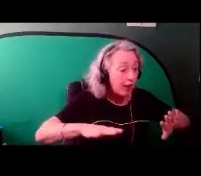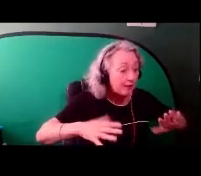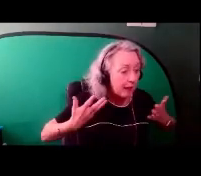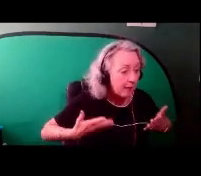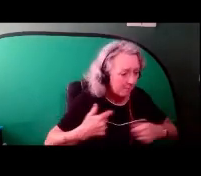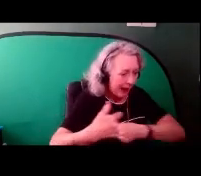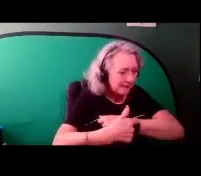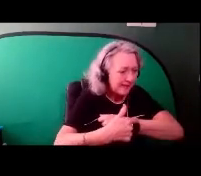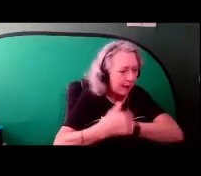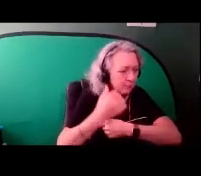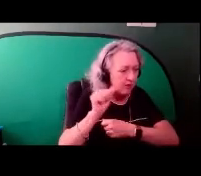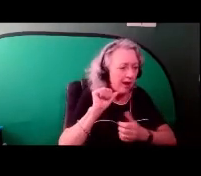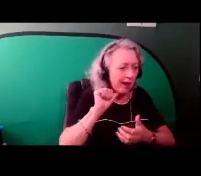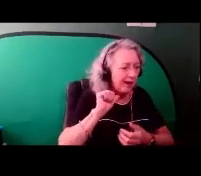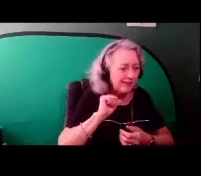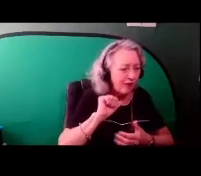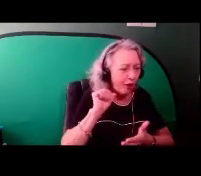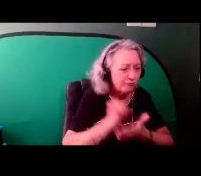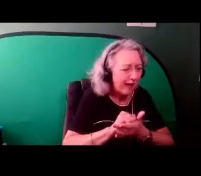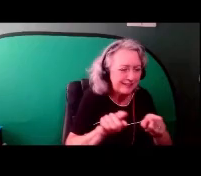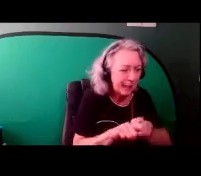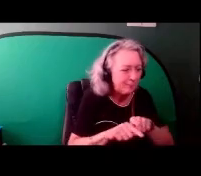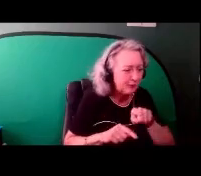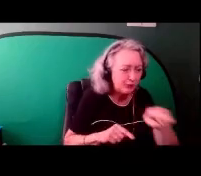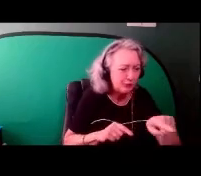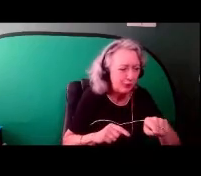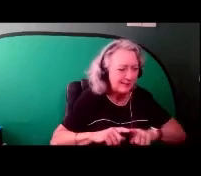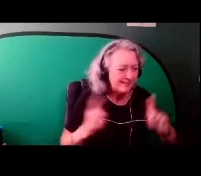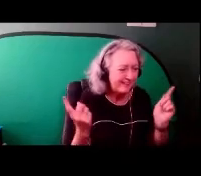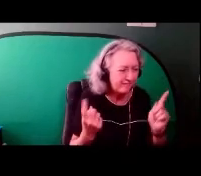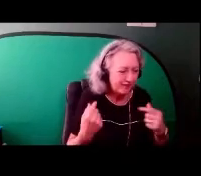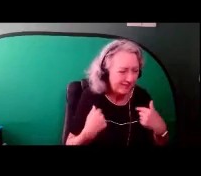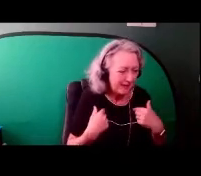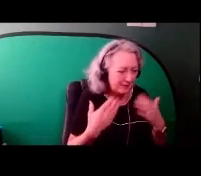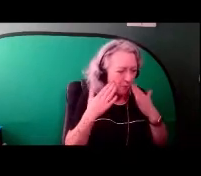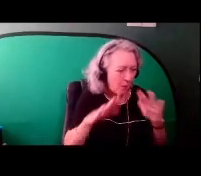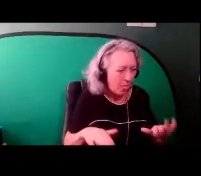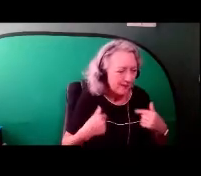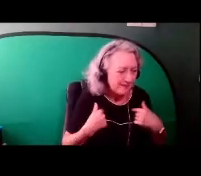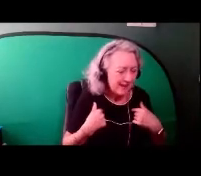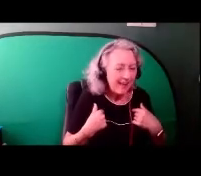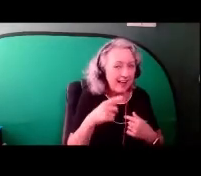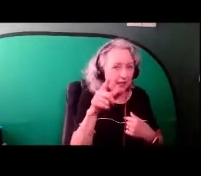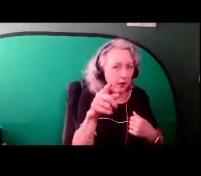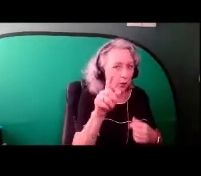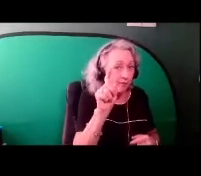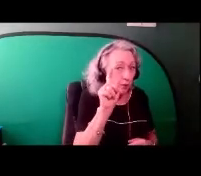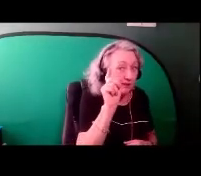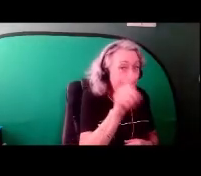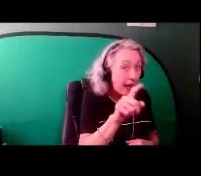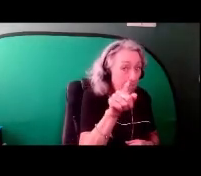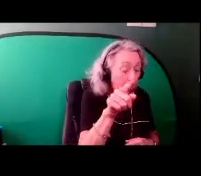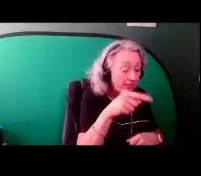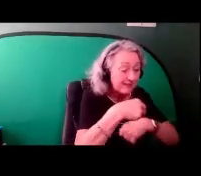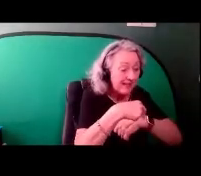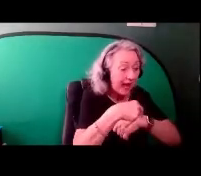time is not going to be the same as your time, but I am just going to tap on the time, and you'll hear how the hint is going to change.